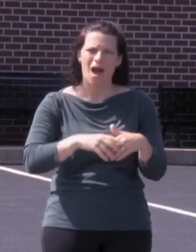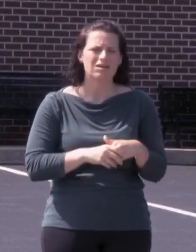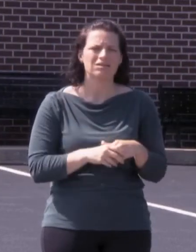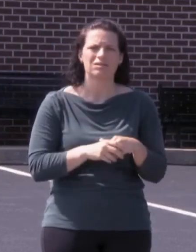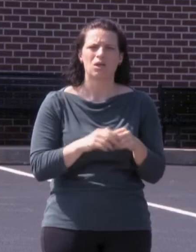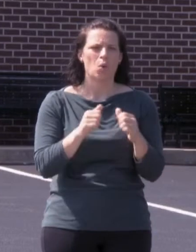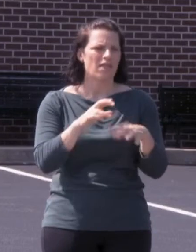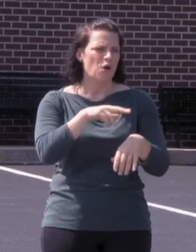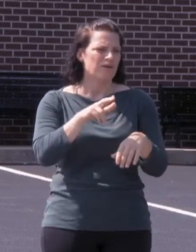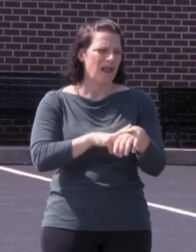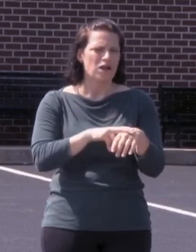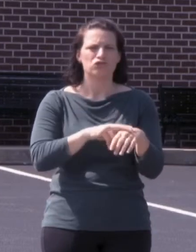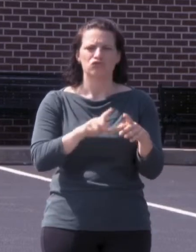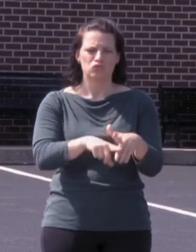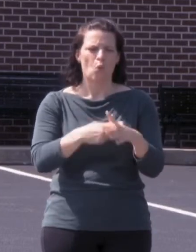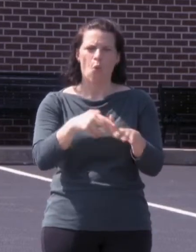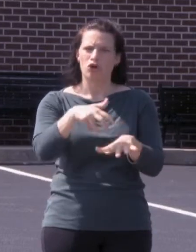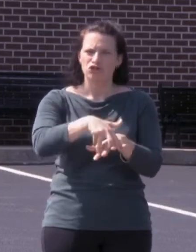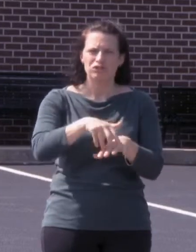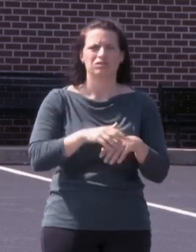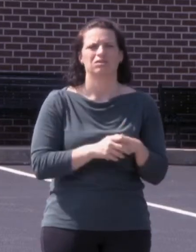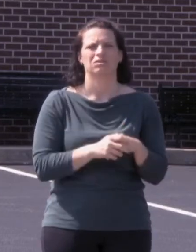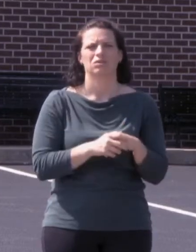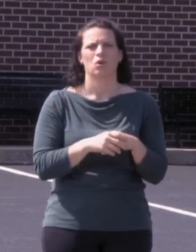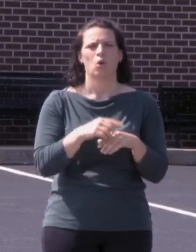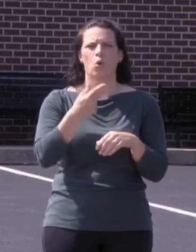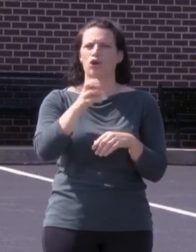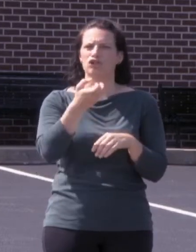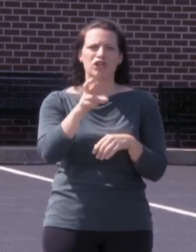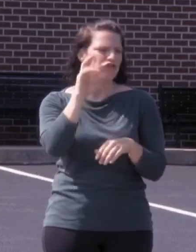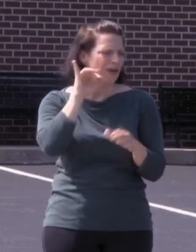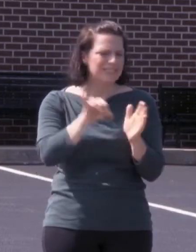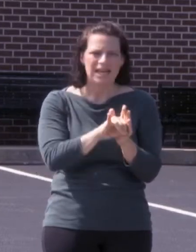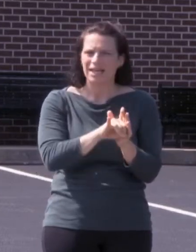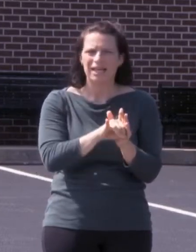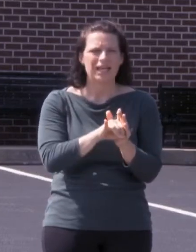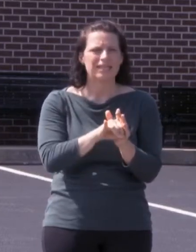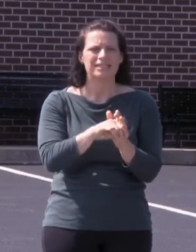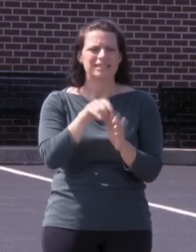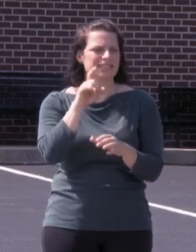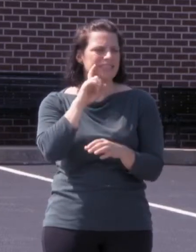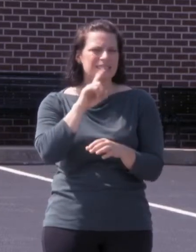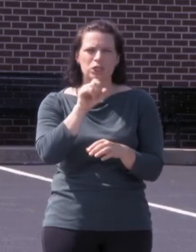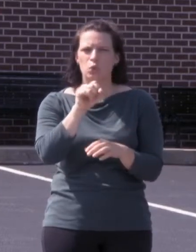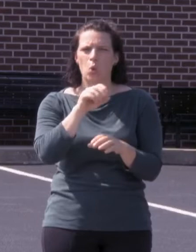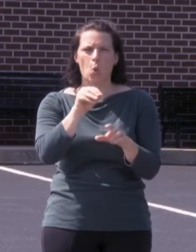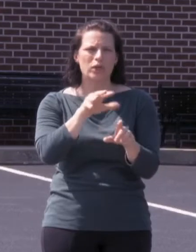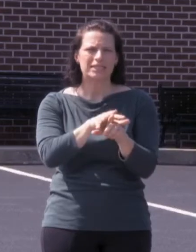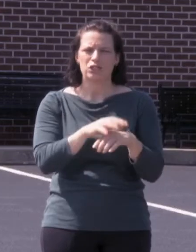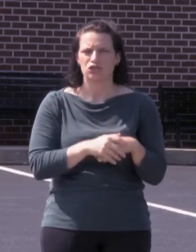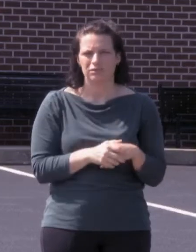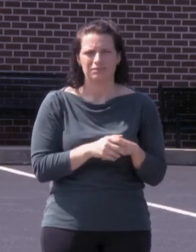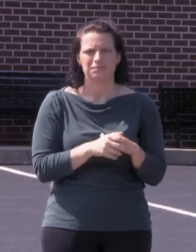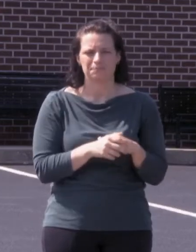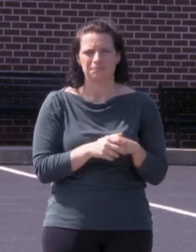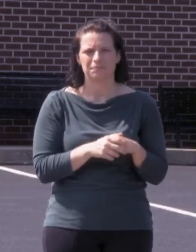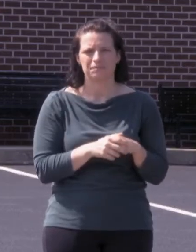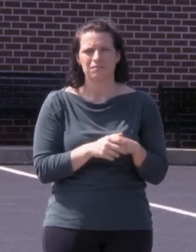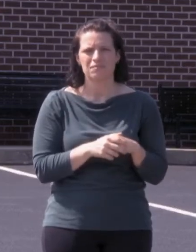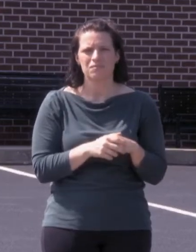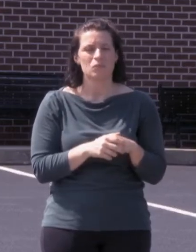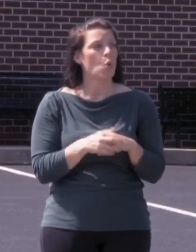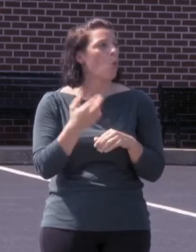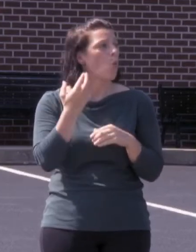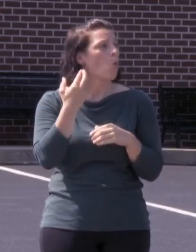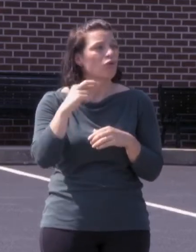to national origin or gender identity or sexual orientation or